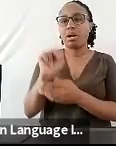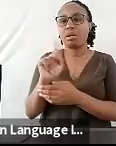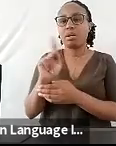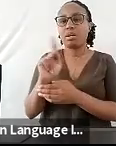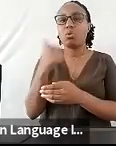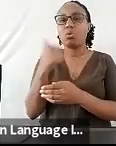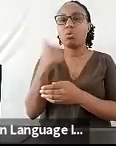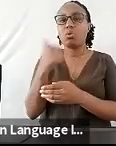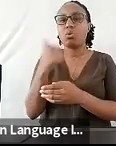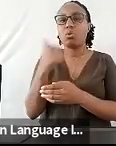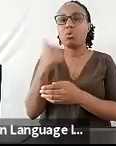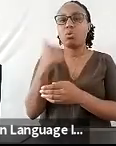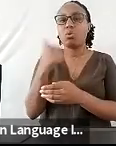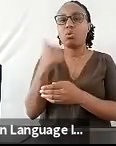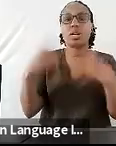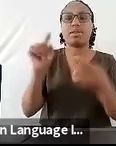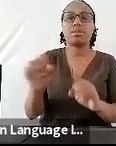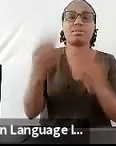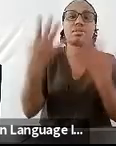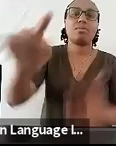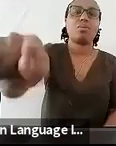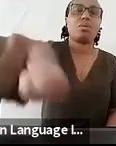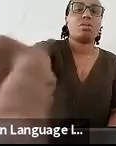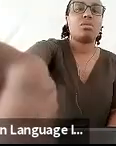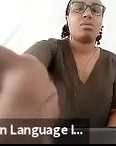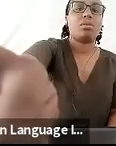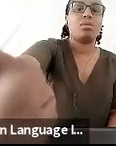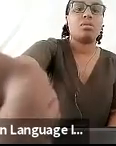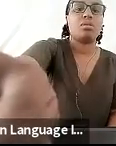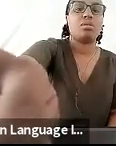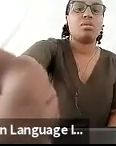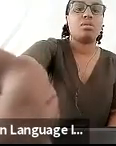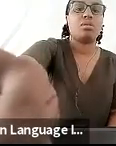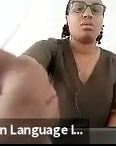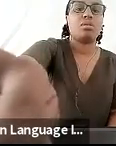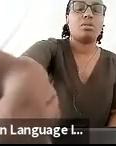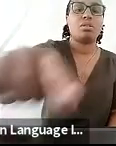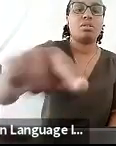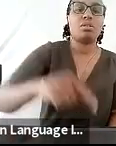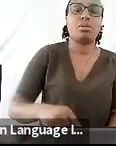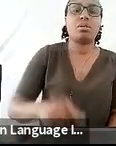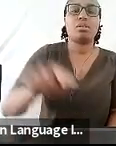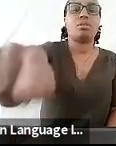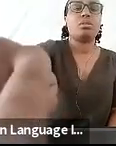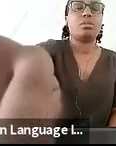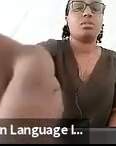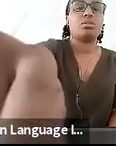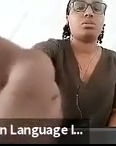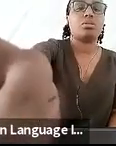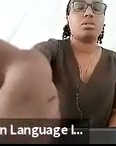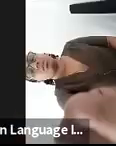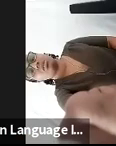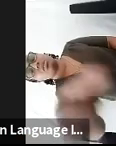your experiences with us. It's been such an honor and such a joy. It's always amazing speaking to you. And don't take it for granted. Asanteni sana to